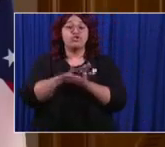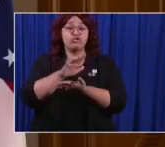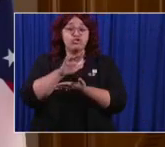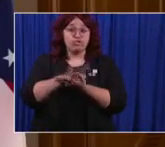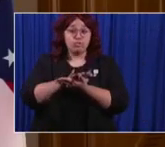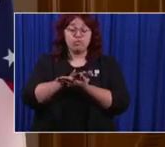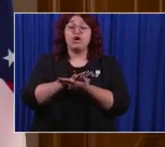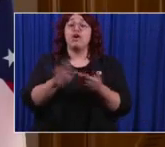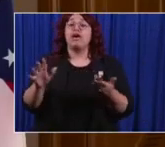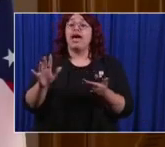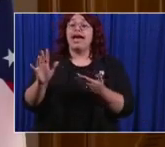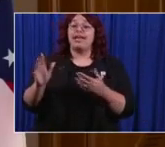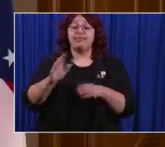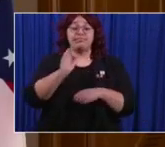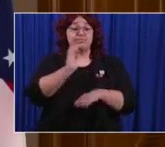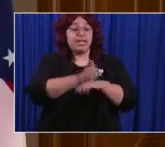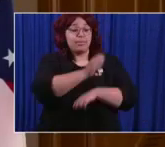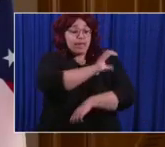child.